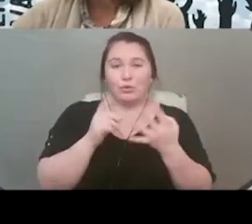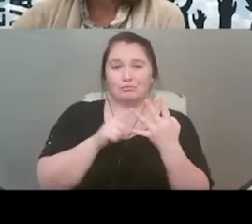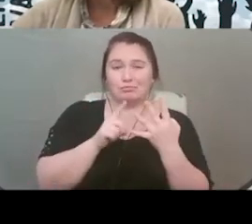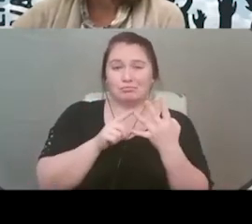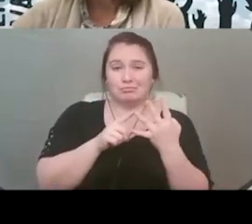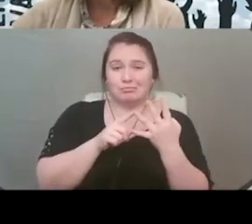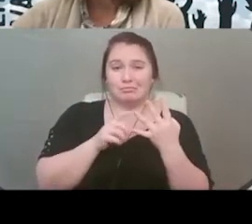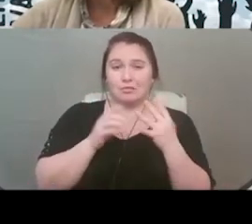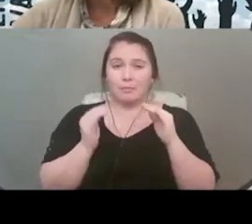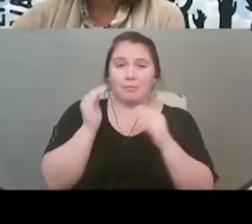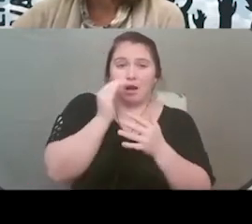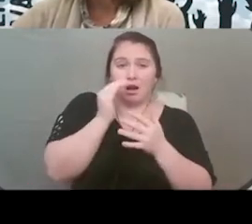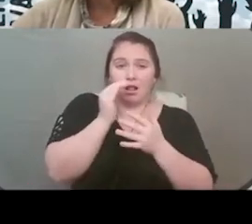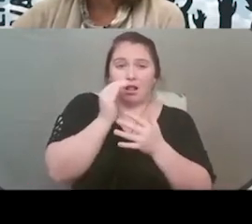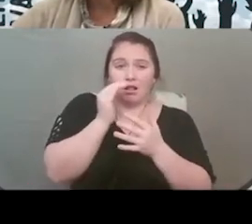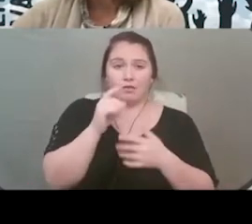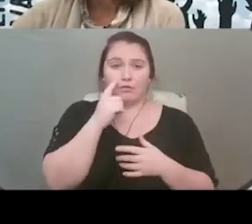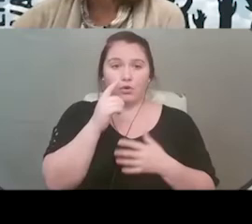end of the renovation.